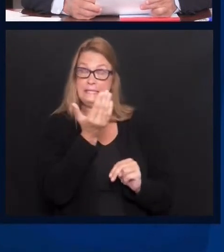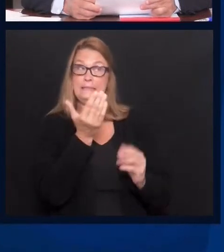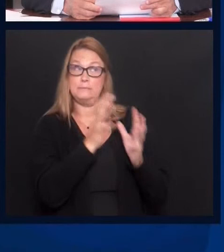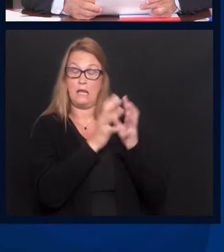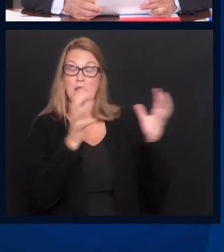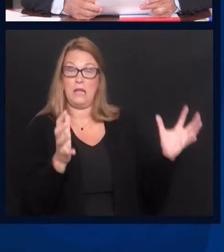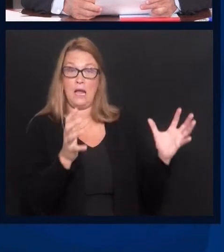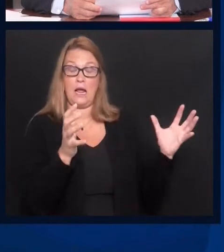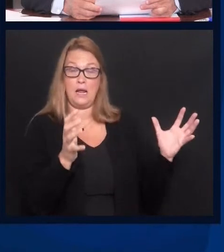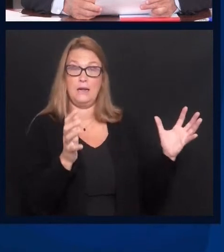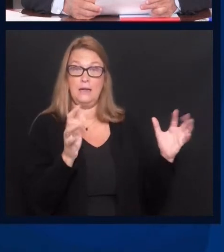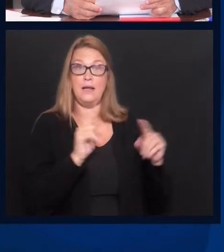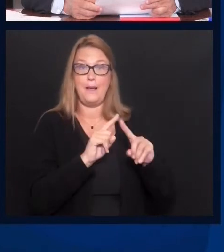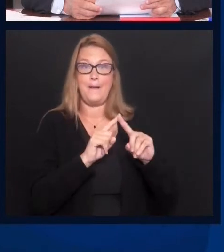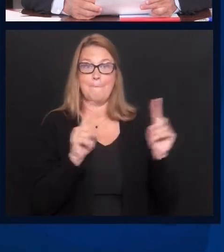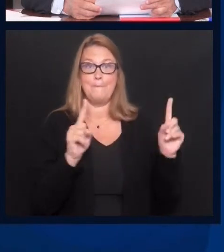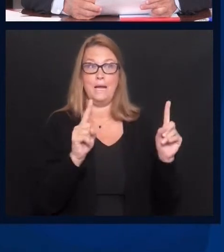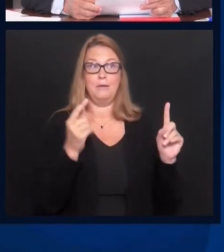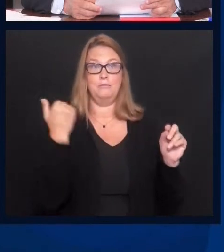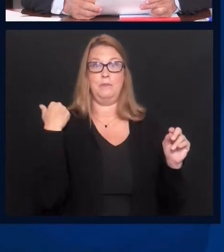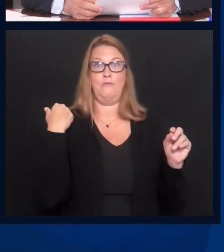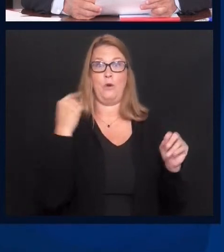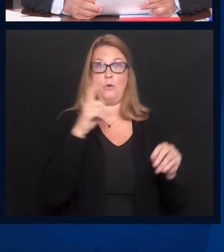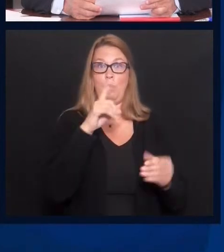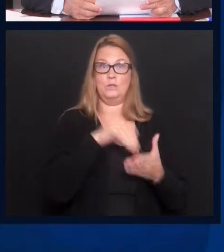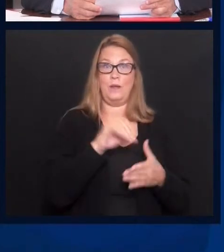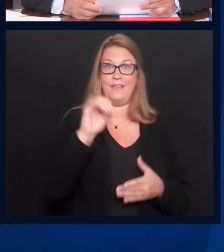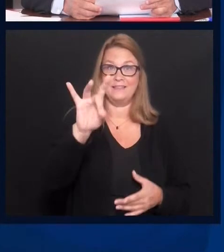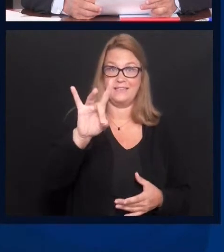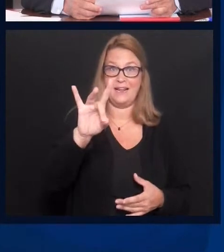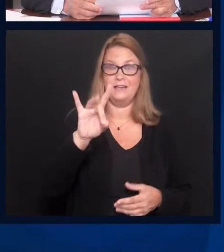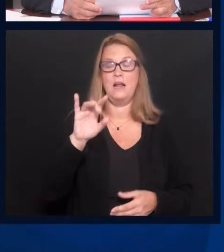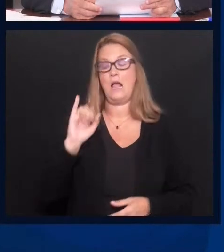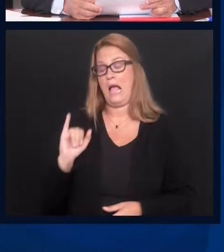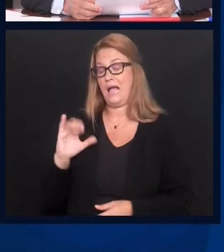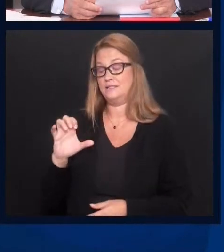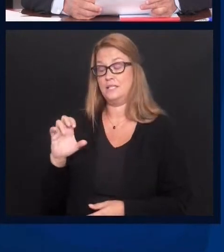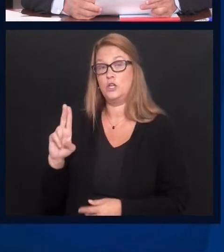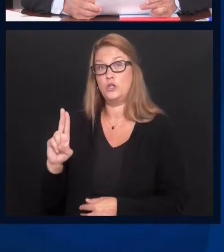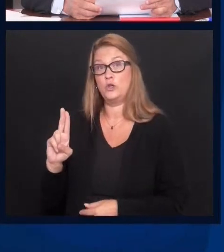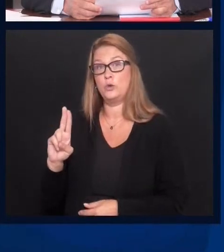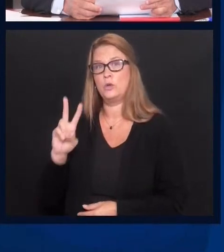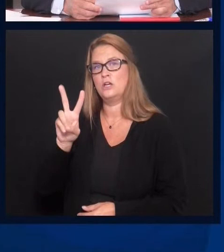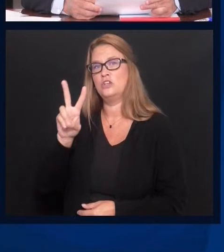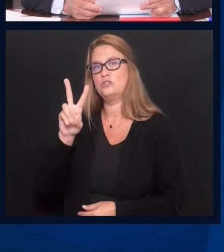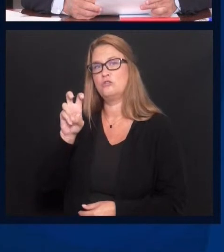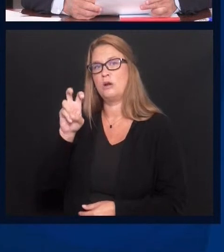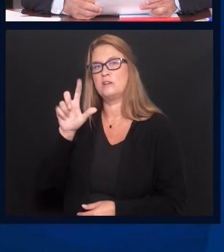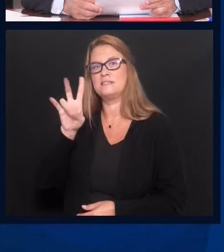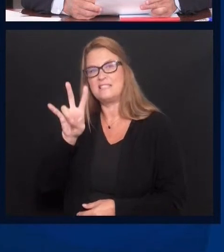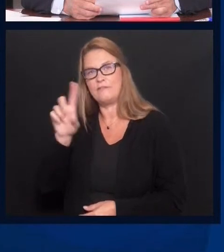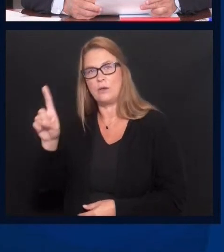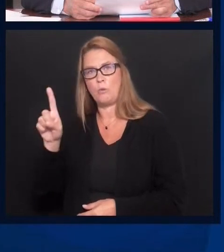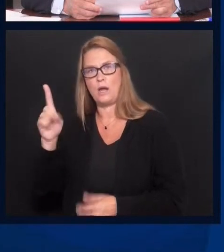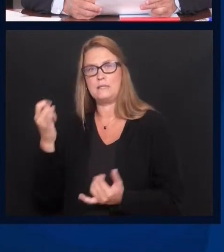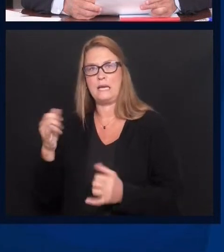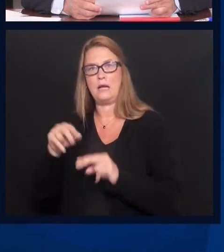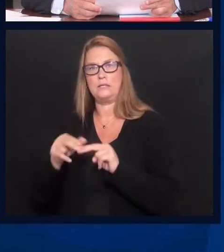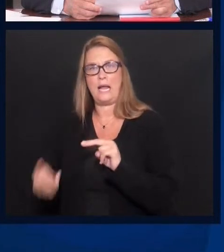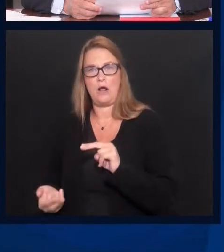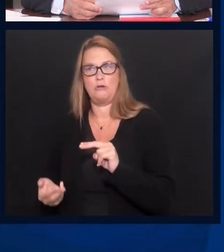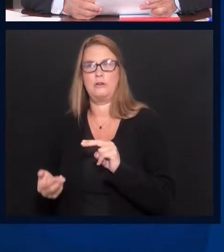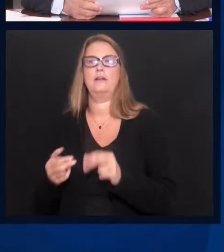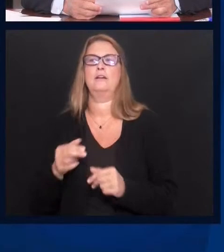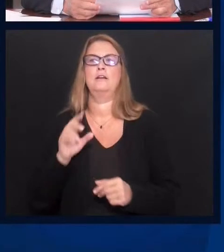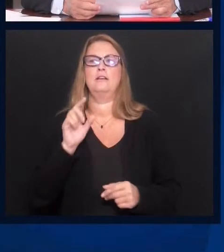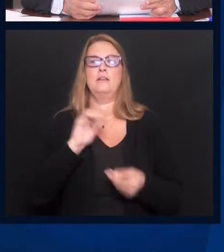were peaked at 1,008. Our ICU units is at 271. That's down a little bit.